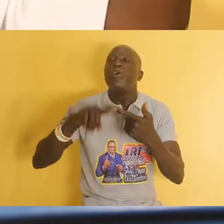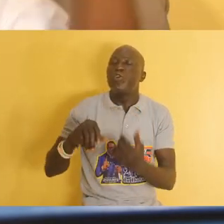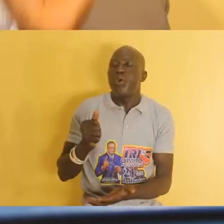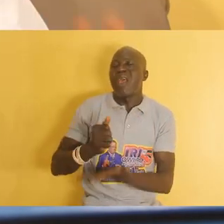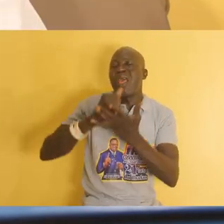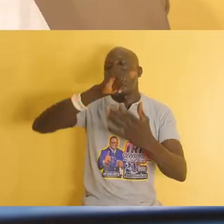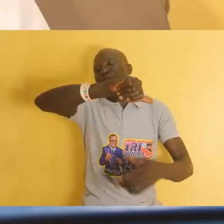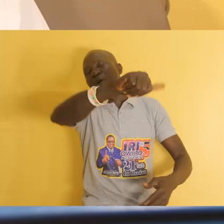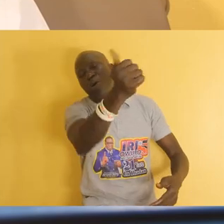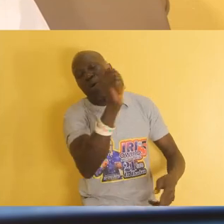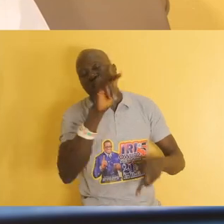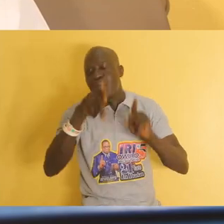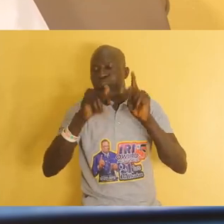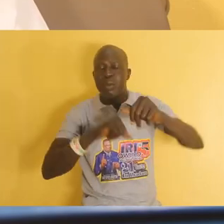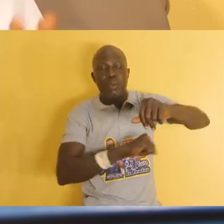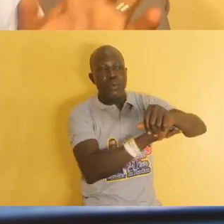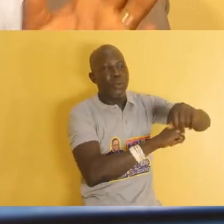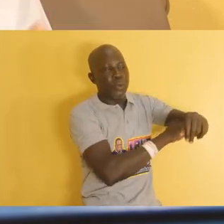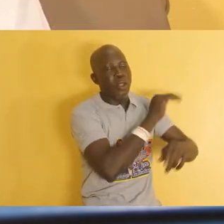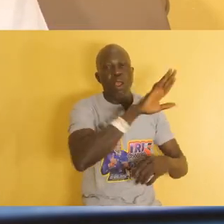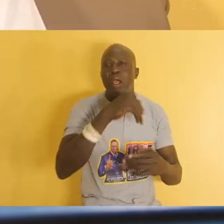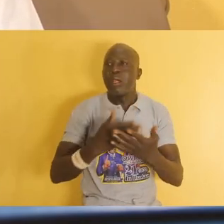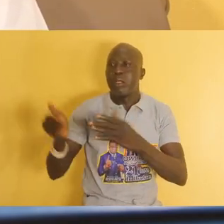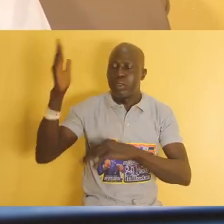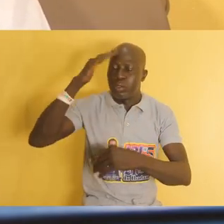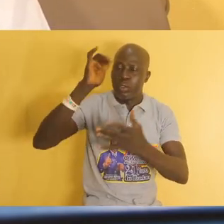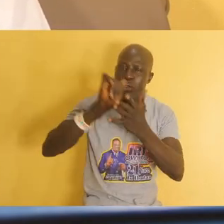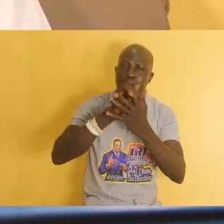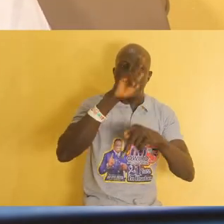when they are help or assist people. Don't you know